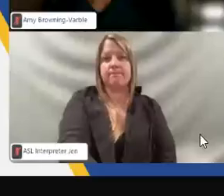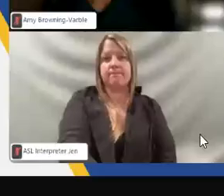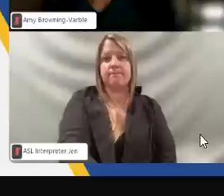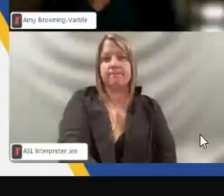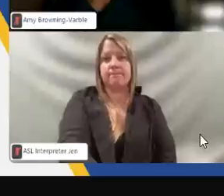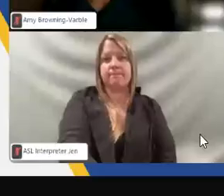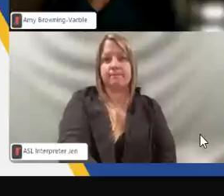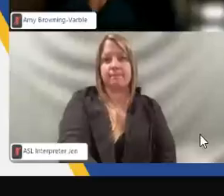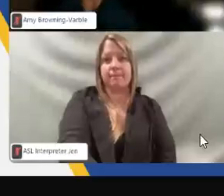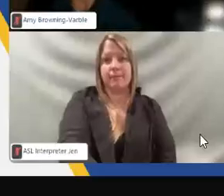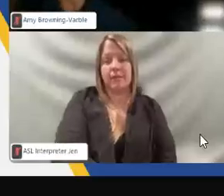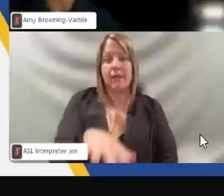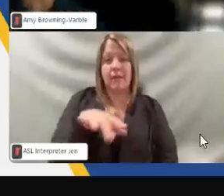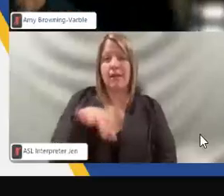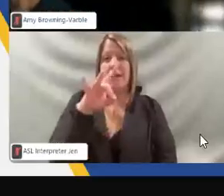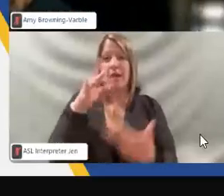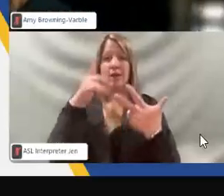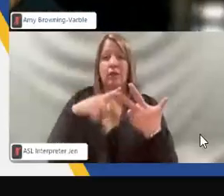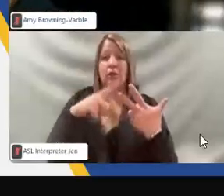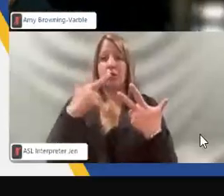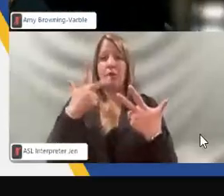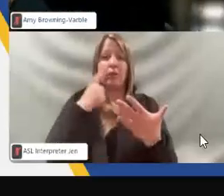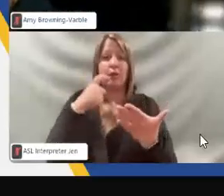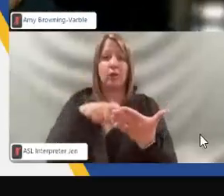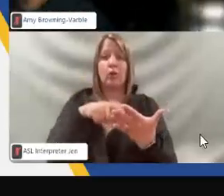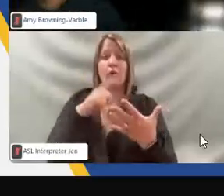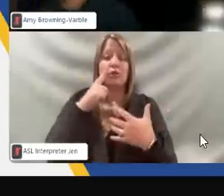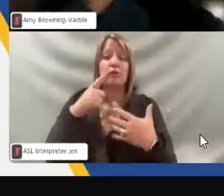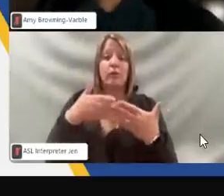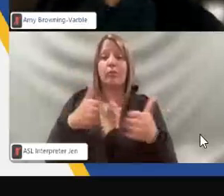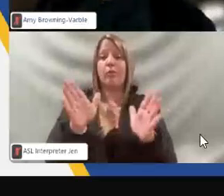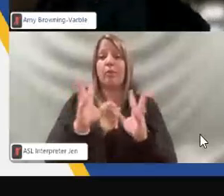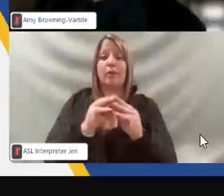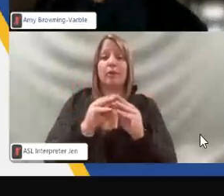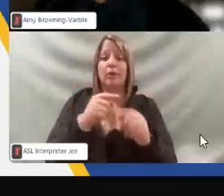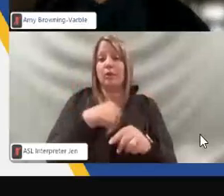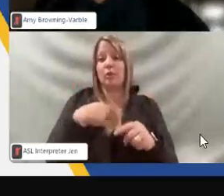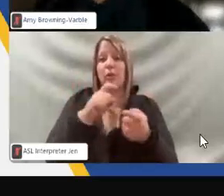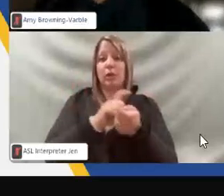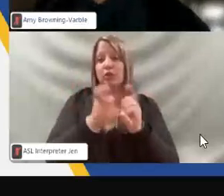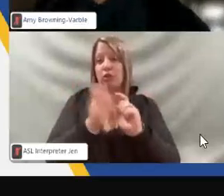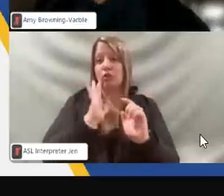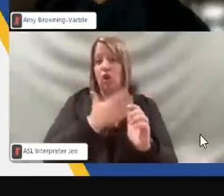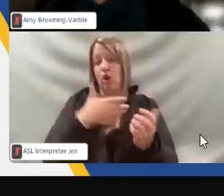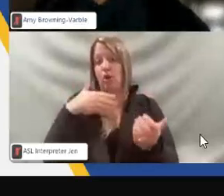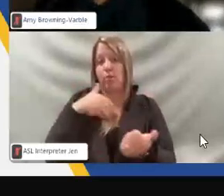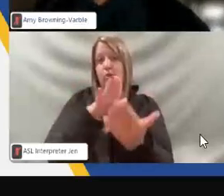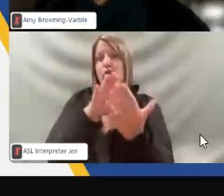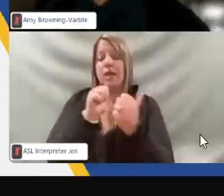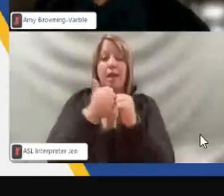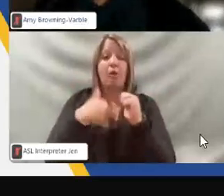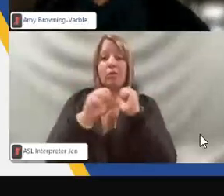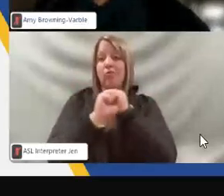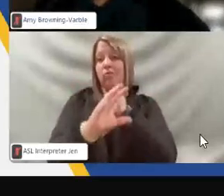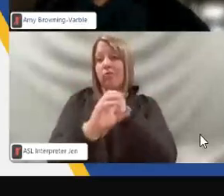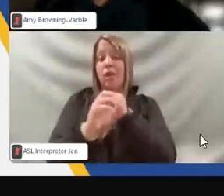And then finding 3, insufficient notice for public meetings. We've changed our approach for that in terms of how we're marketing it and getting that